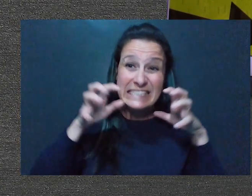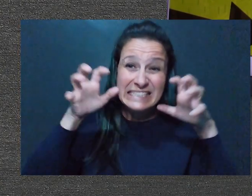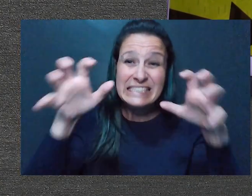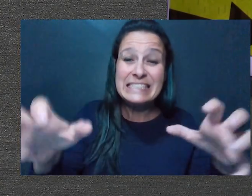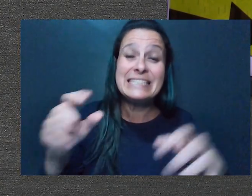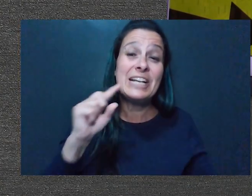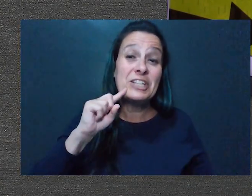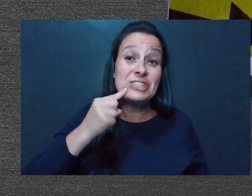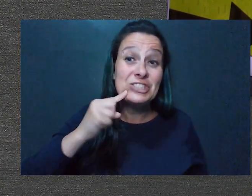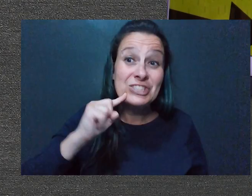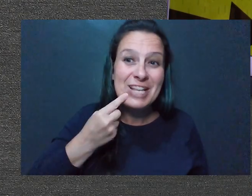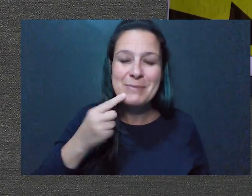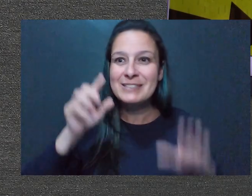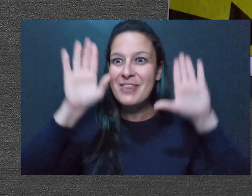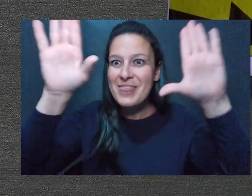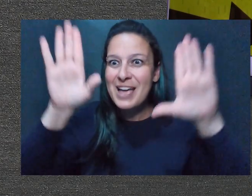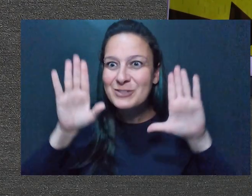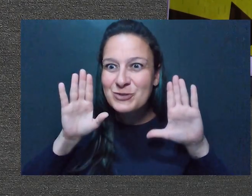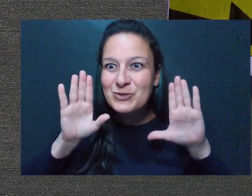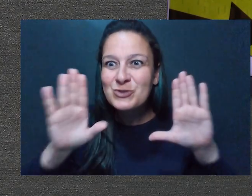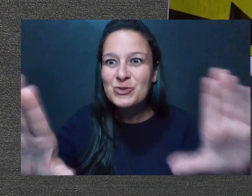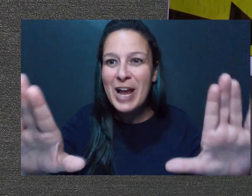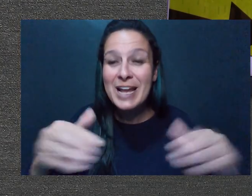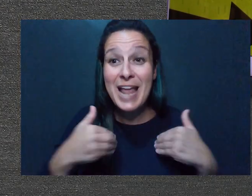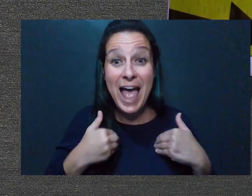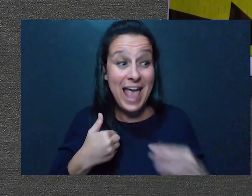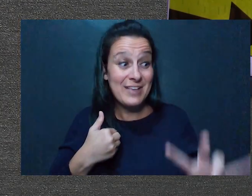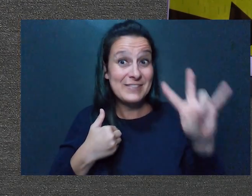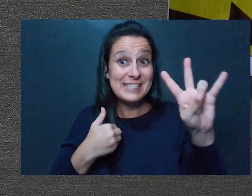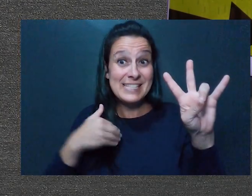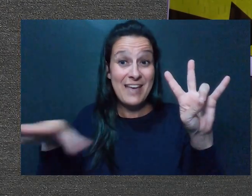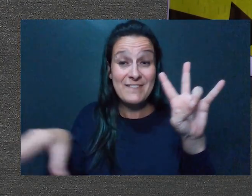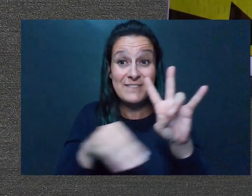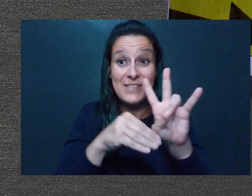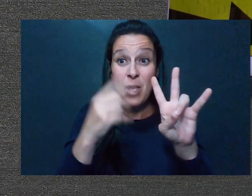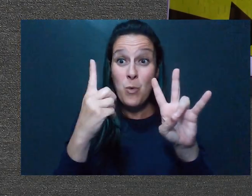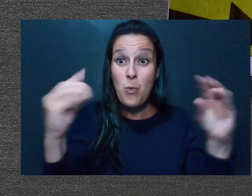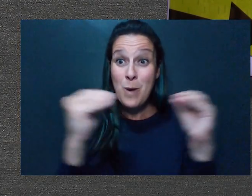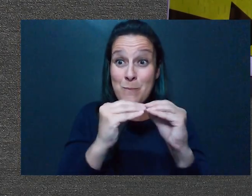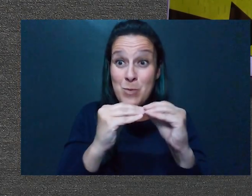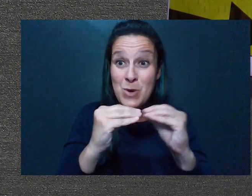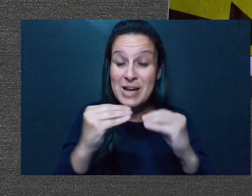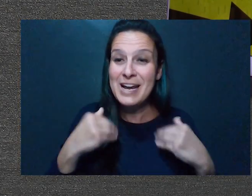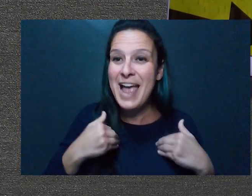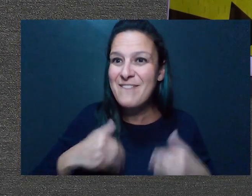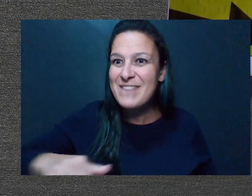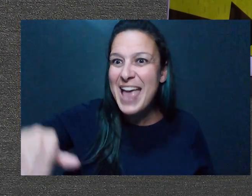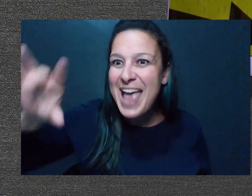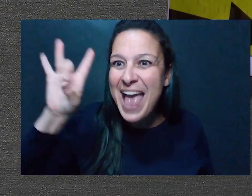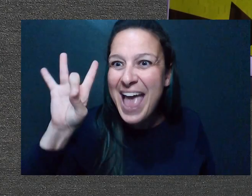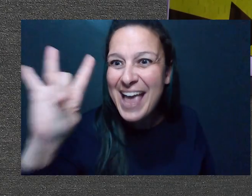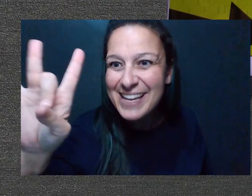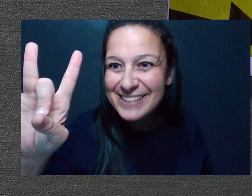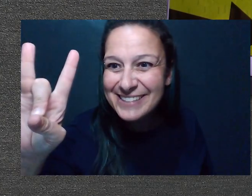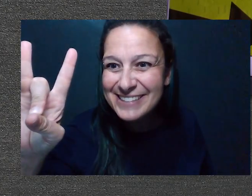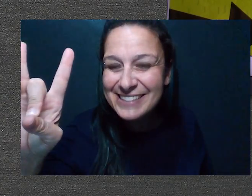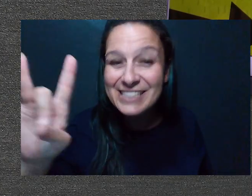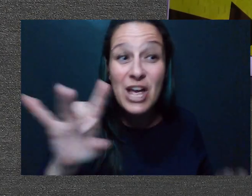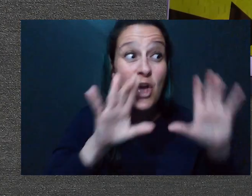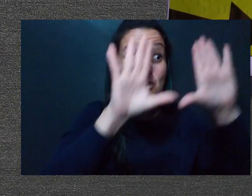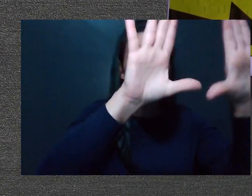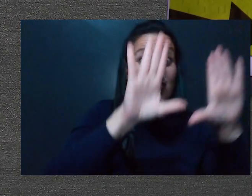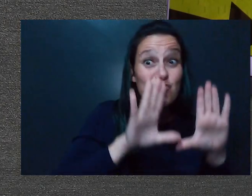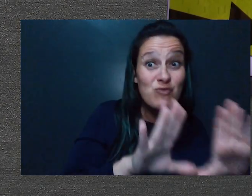jelly beans. Isn't that great? I have 7. Now I have 8.